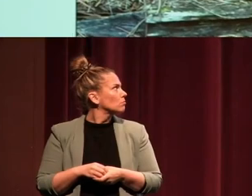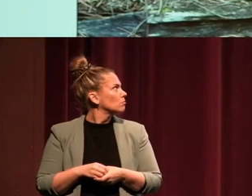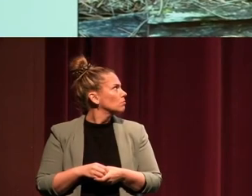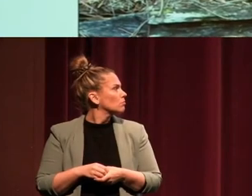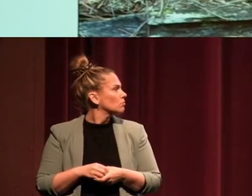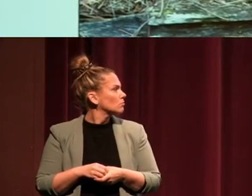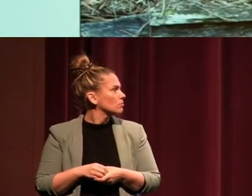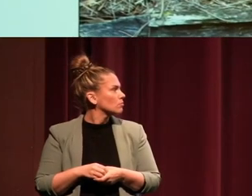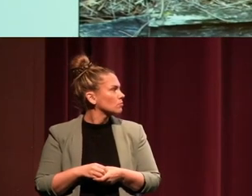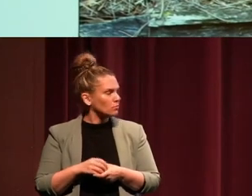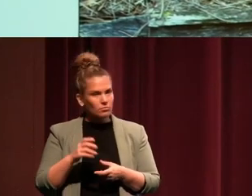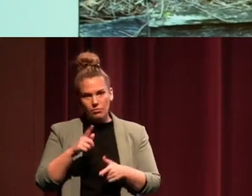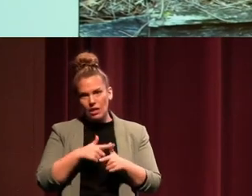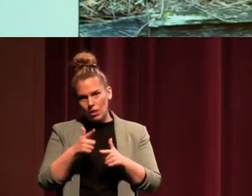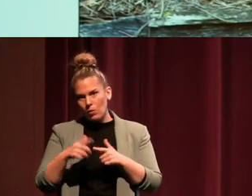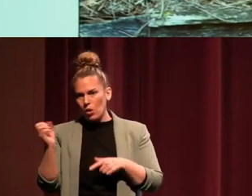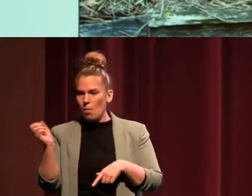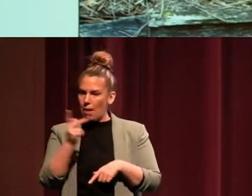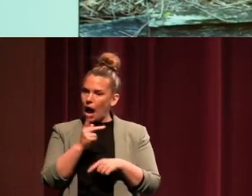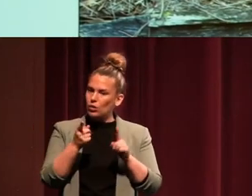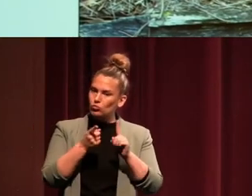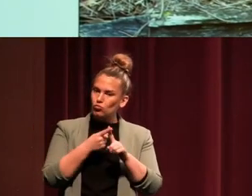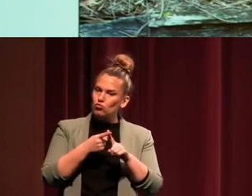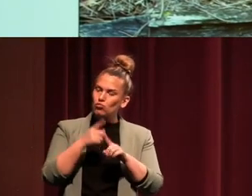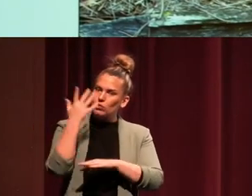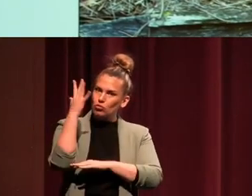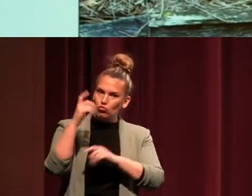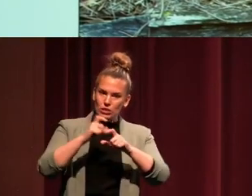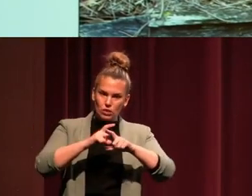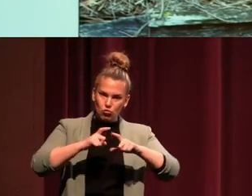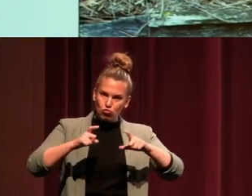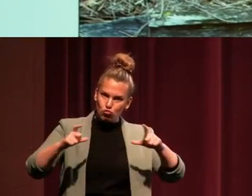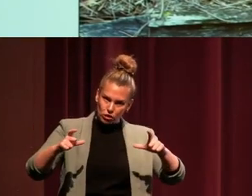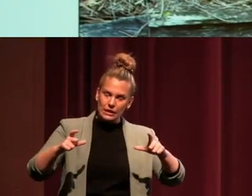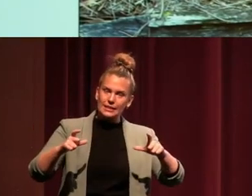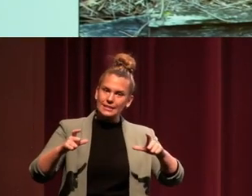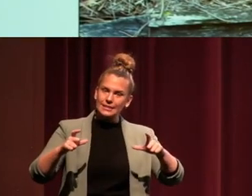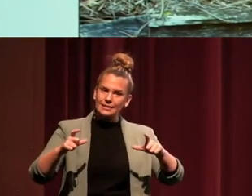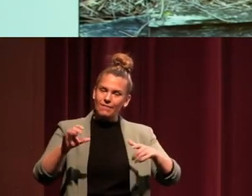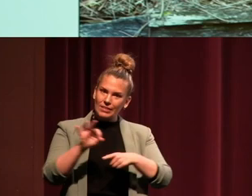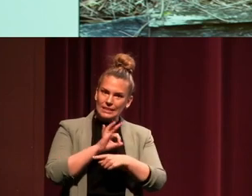And we take it back to the tree ring facilities and we sand it and sand it and sand it.